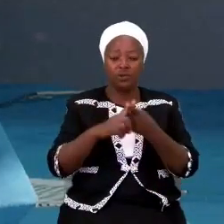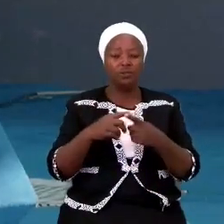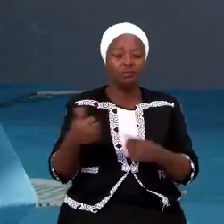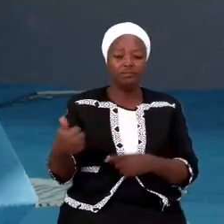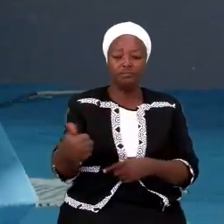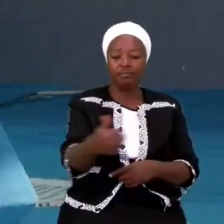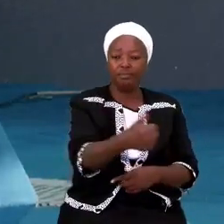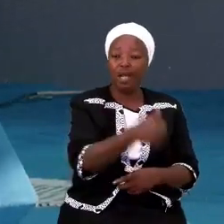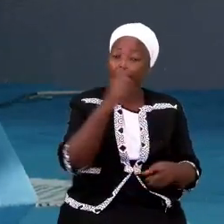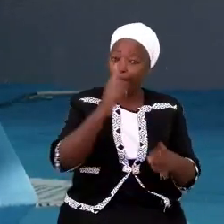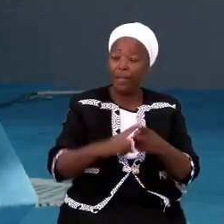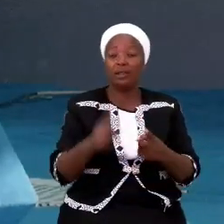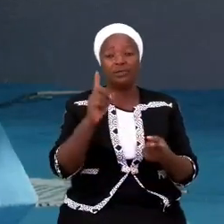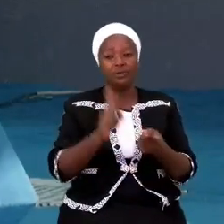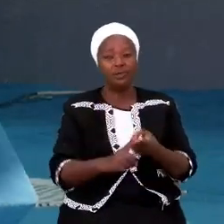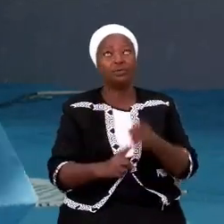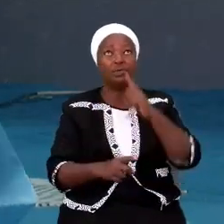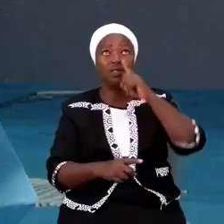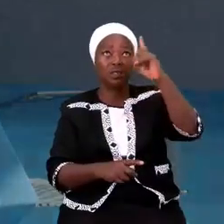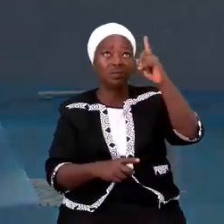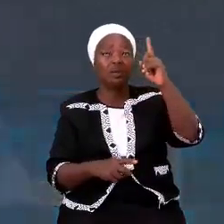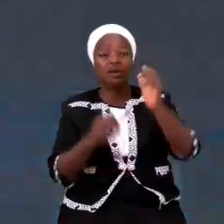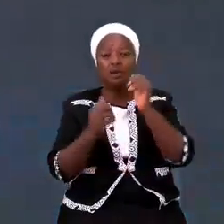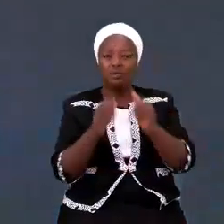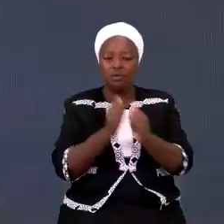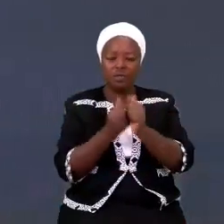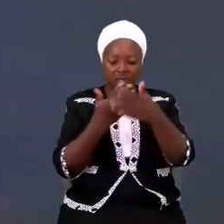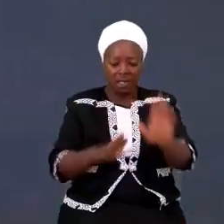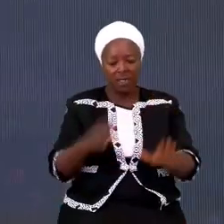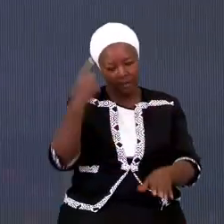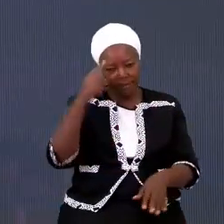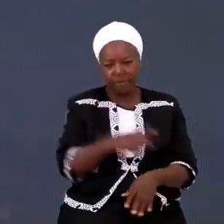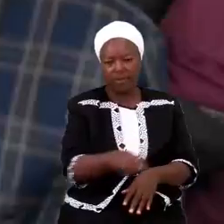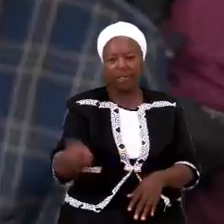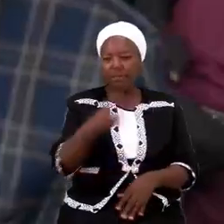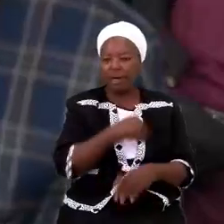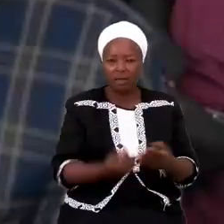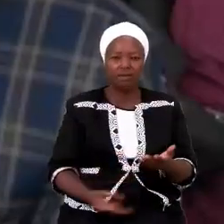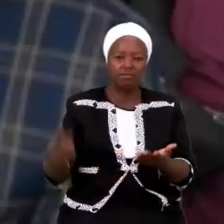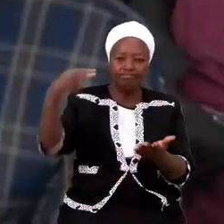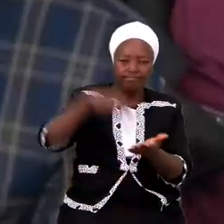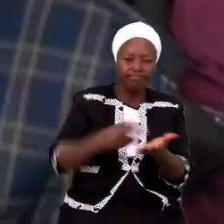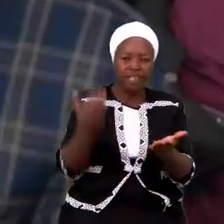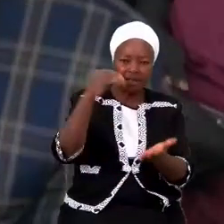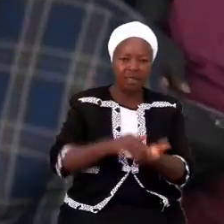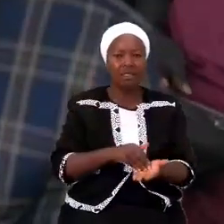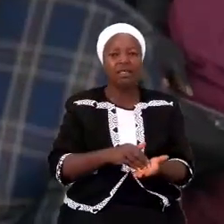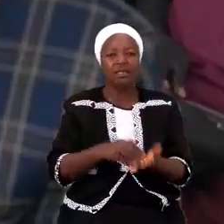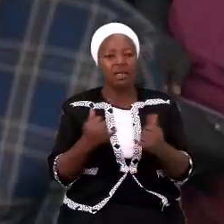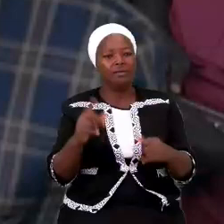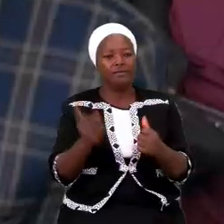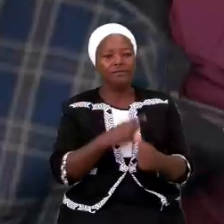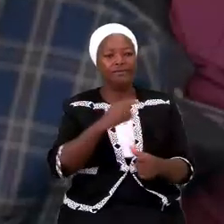rose again. We're looking at 1 John chapter 4. I'm reading from verse 9. In 1